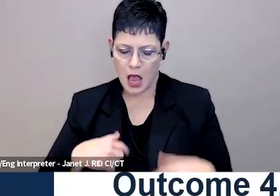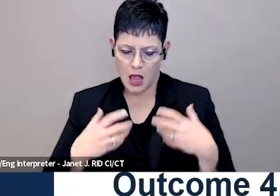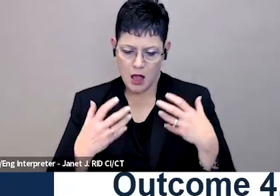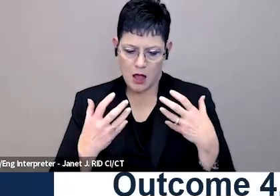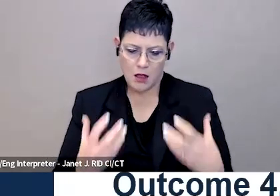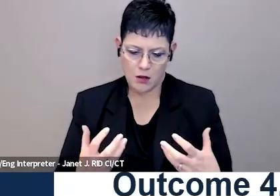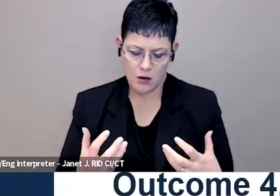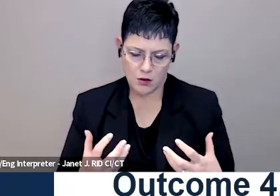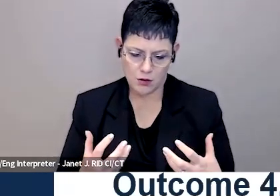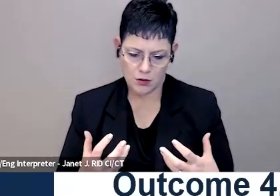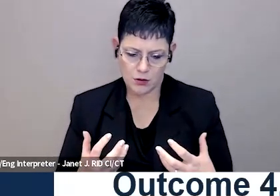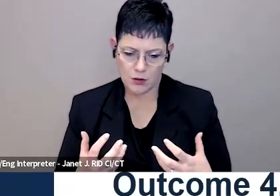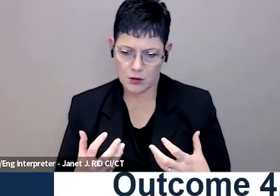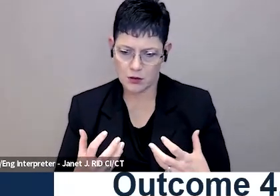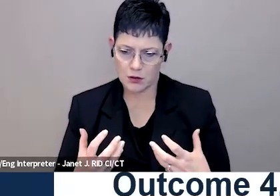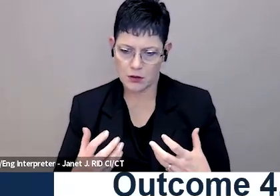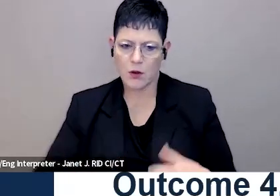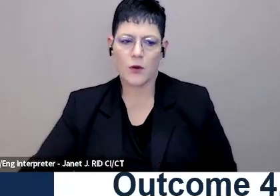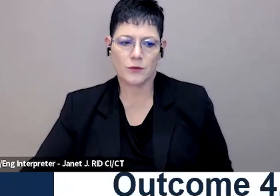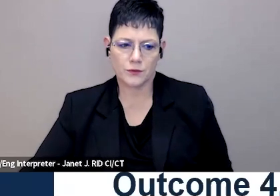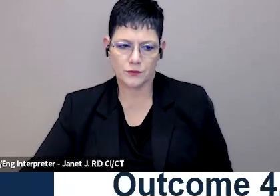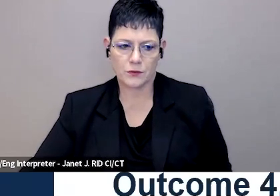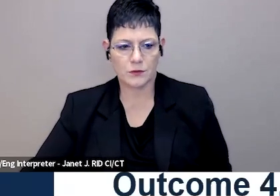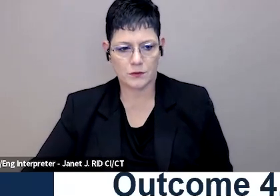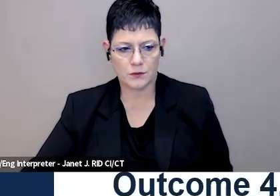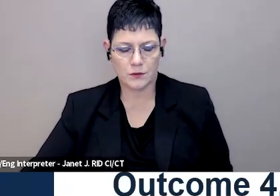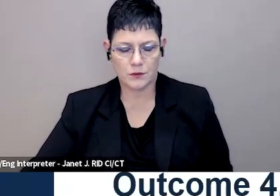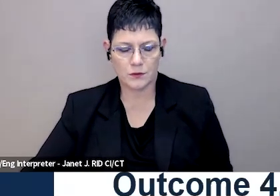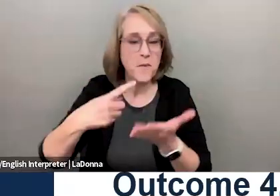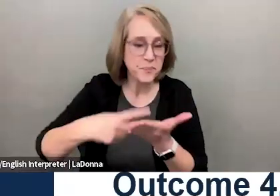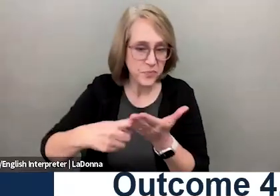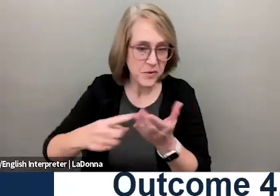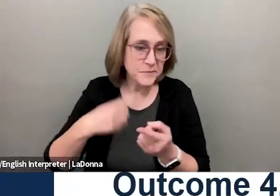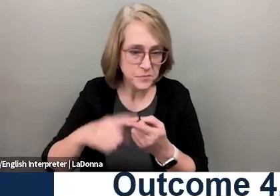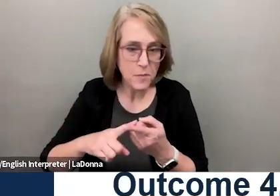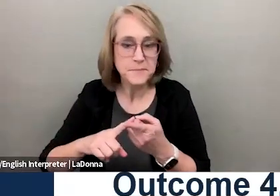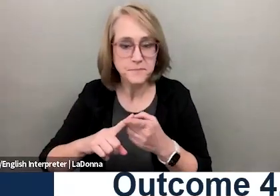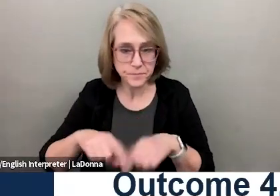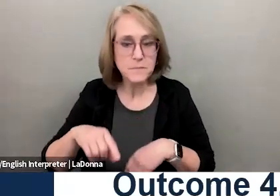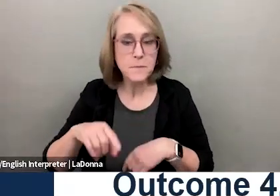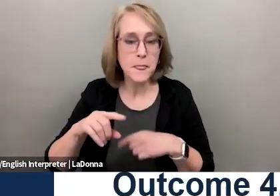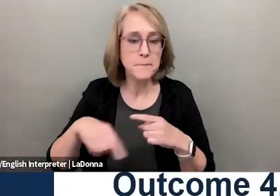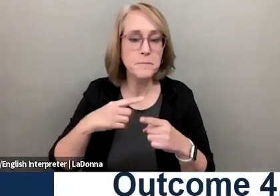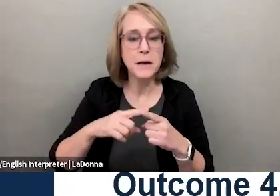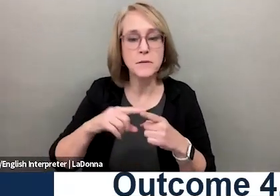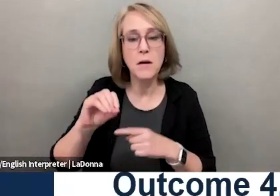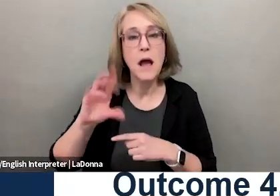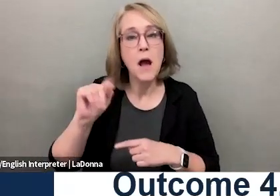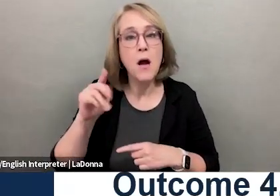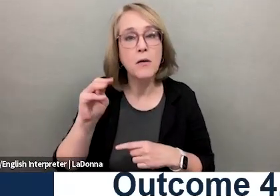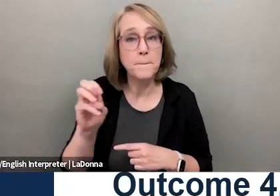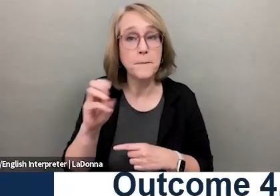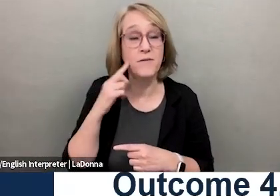about under outcome 4.1, expanding opportunities for family caregivers to receive